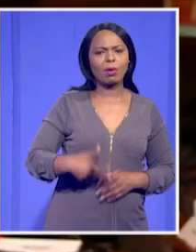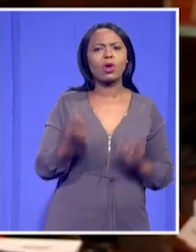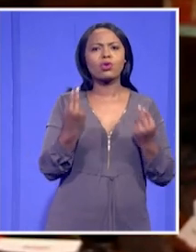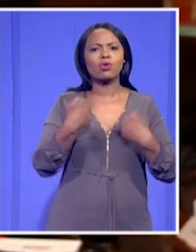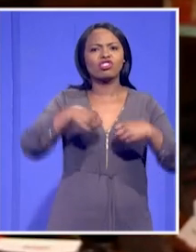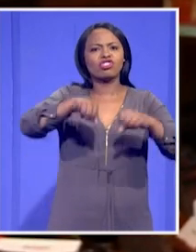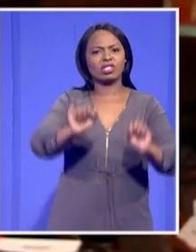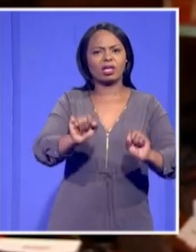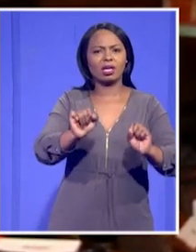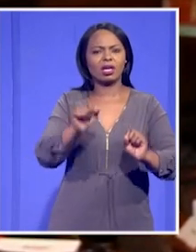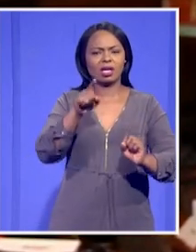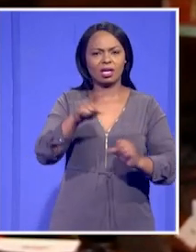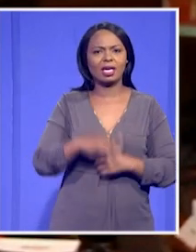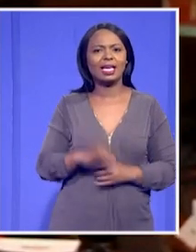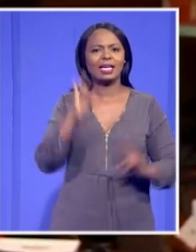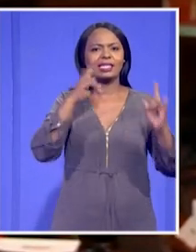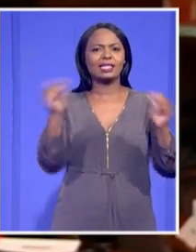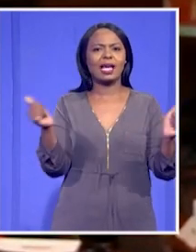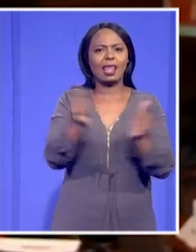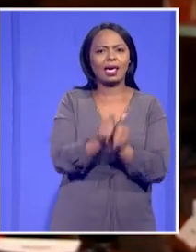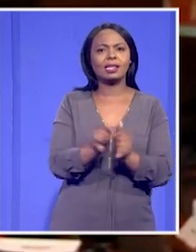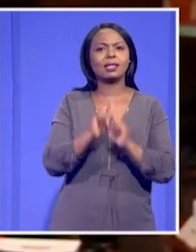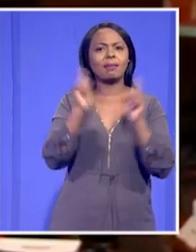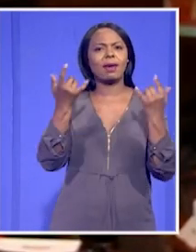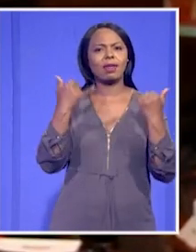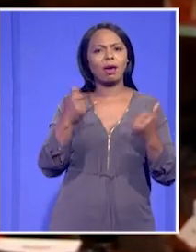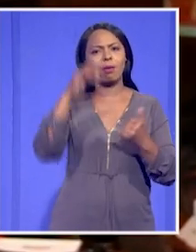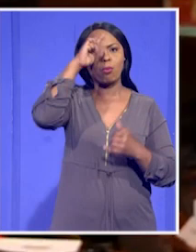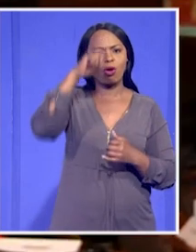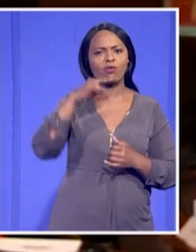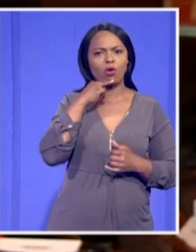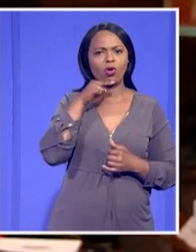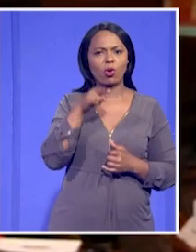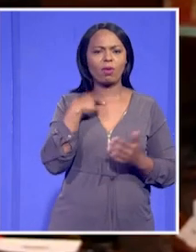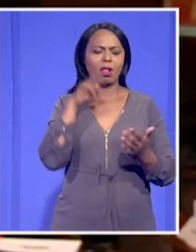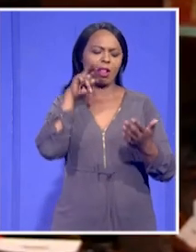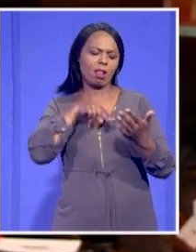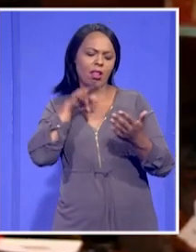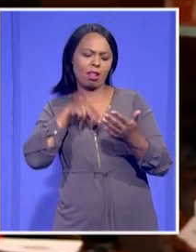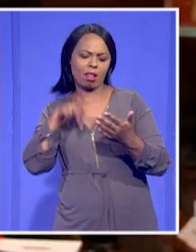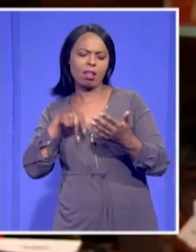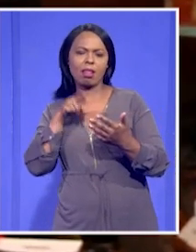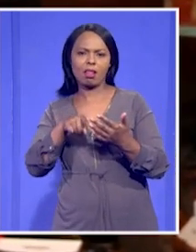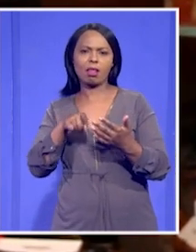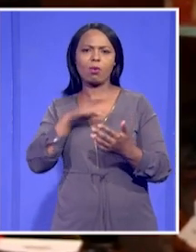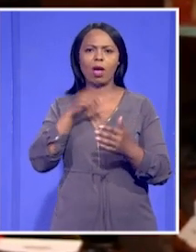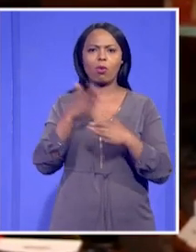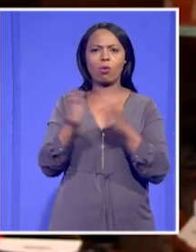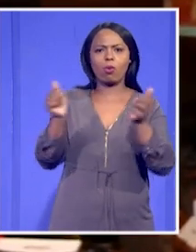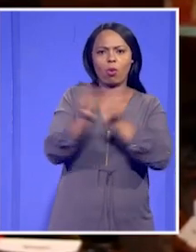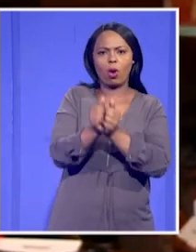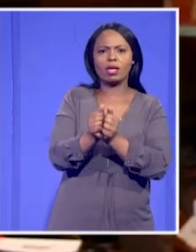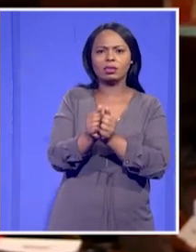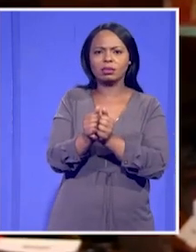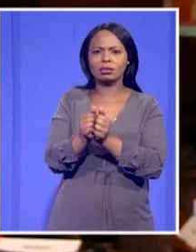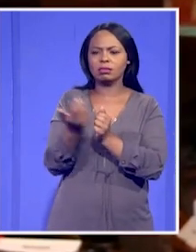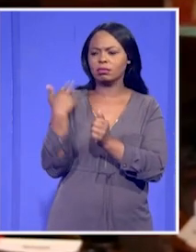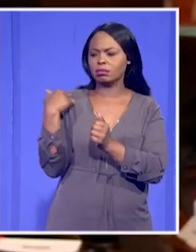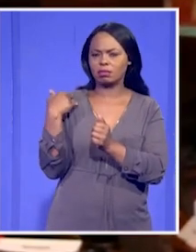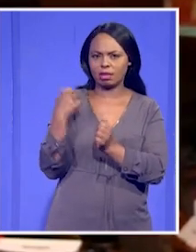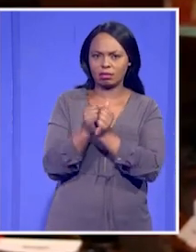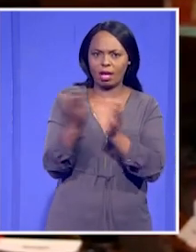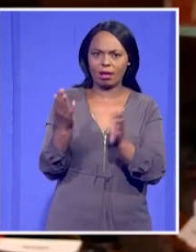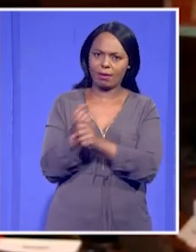of Cities Alliance, but I've looked at the portfolio that the colleagues have been driving, and that's